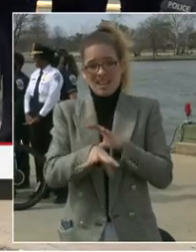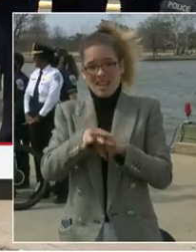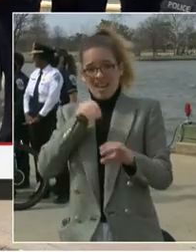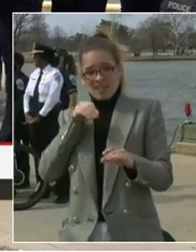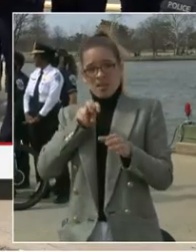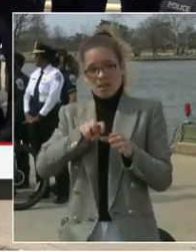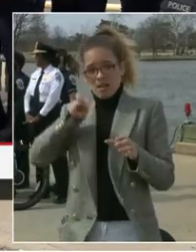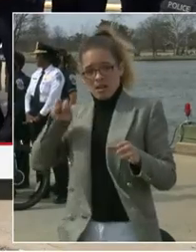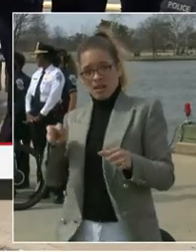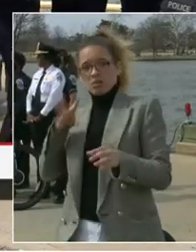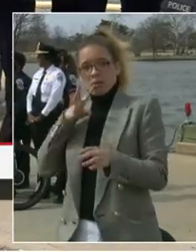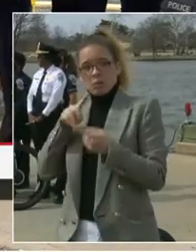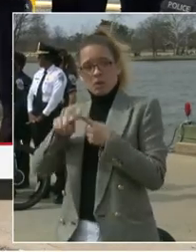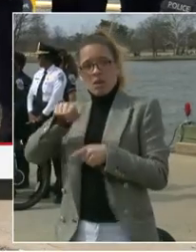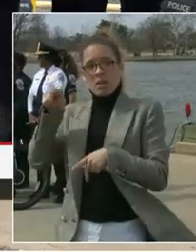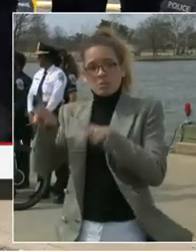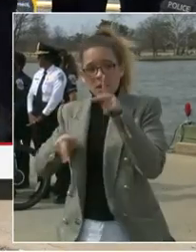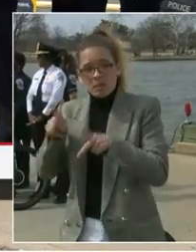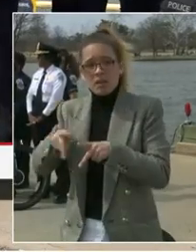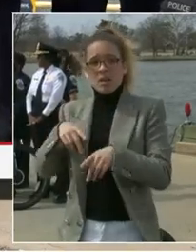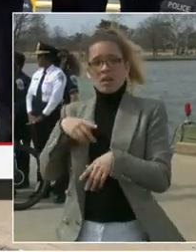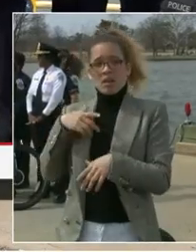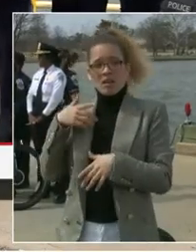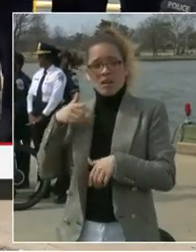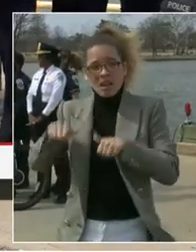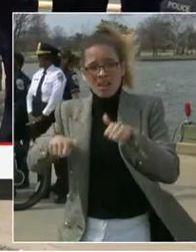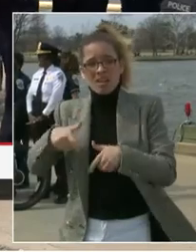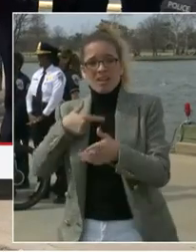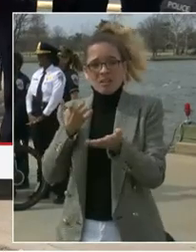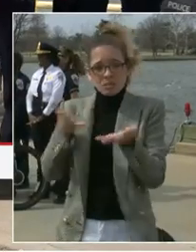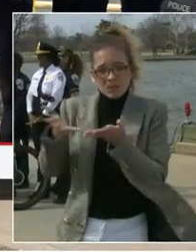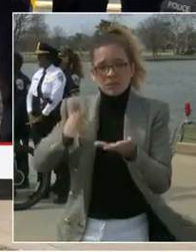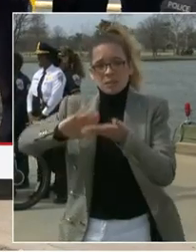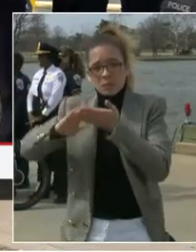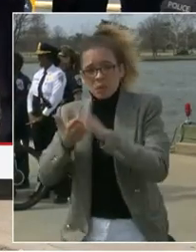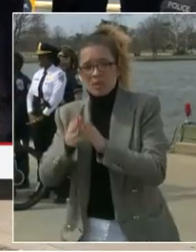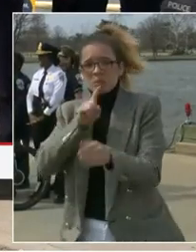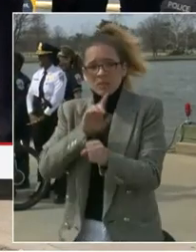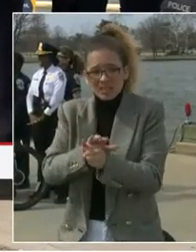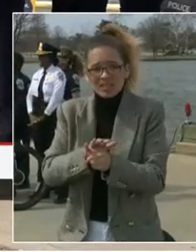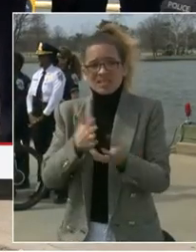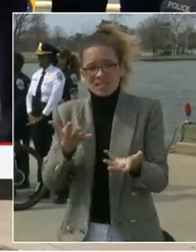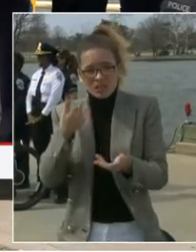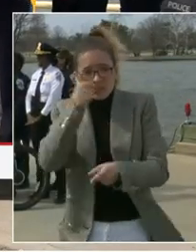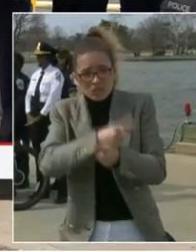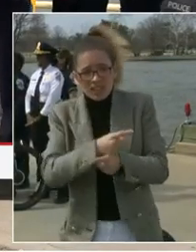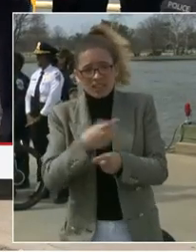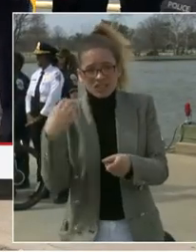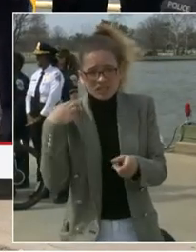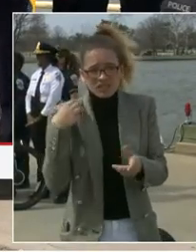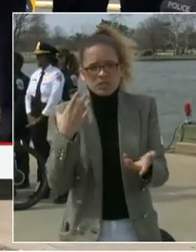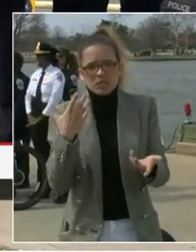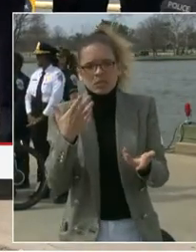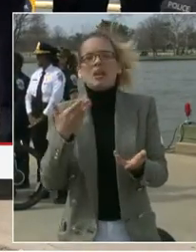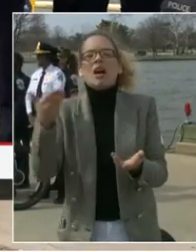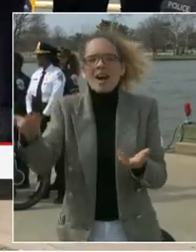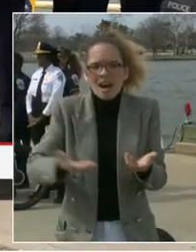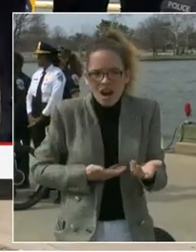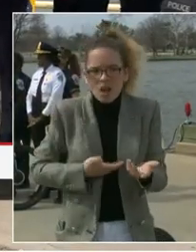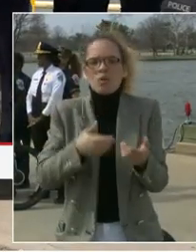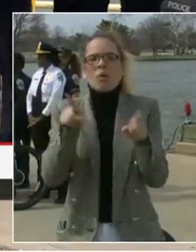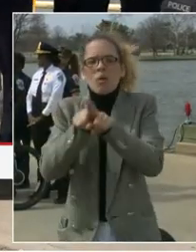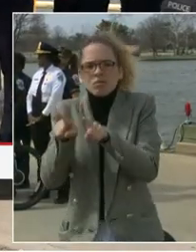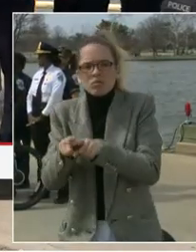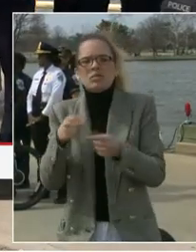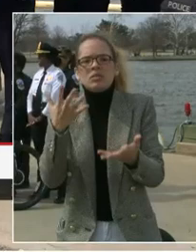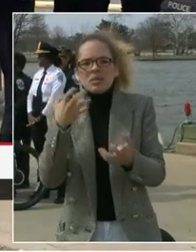people, get on mountain bikes pledge. Right, Chief? Because when we're hiring, I also want the chief to focus. I also